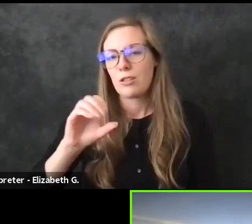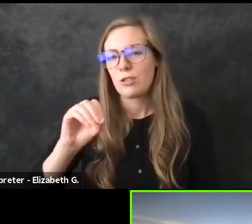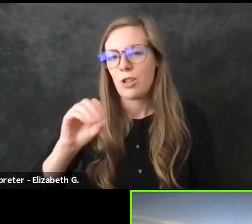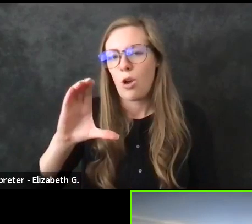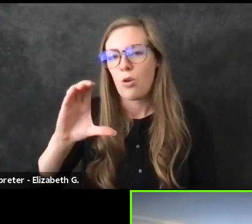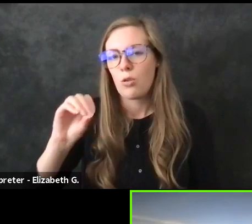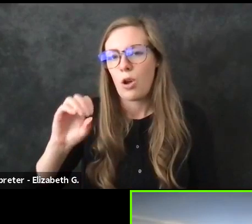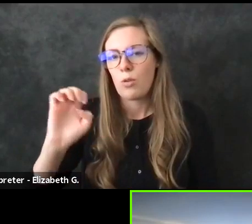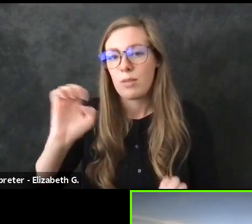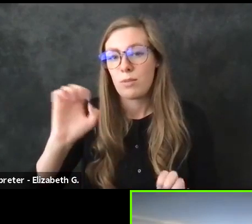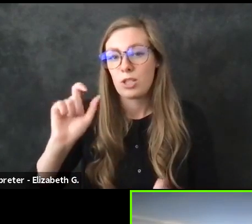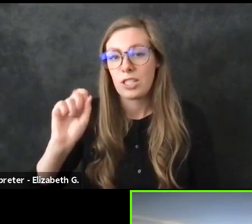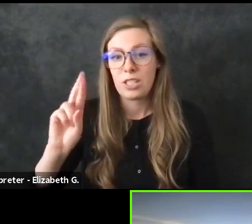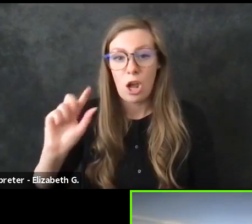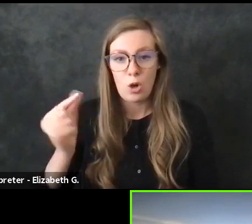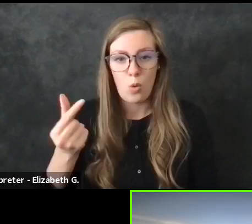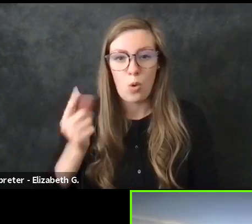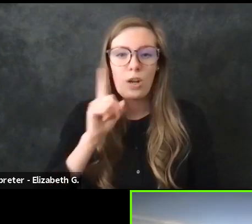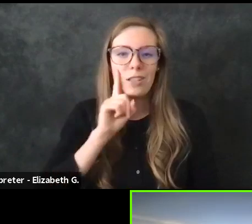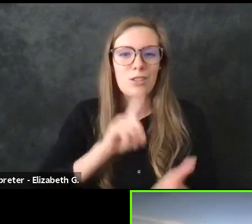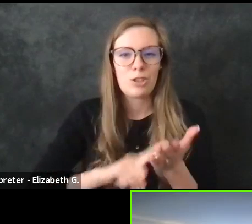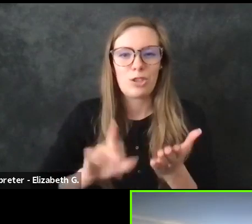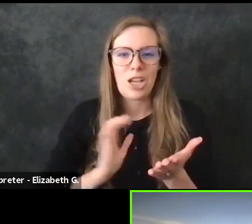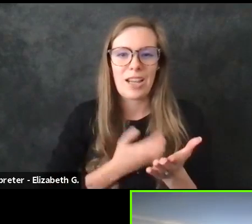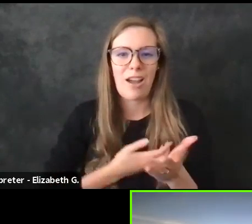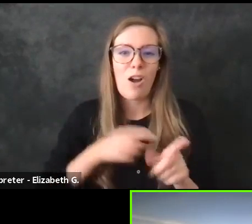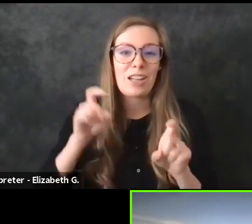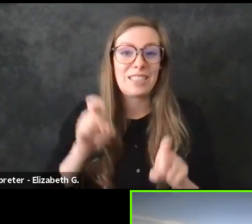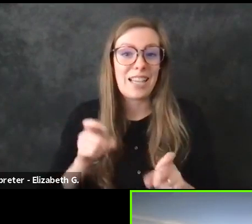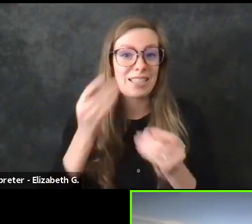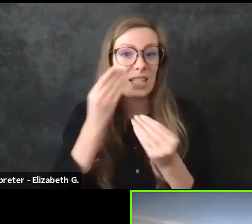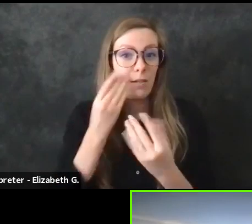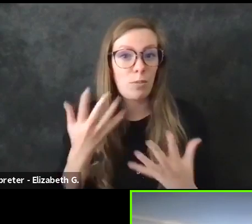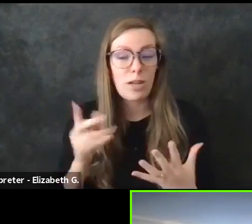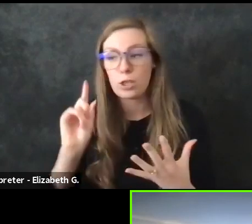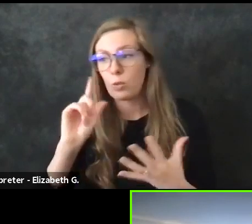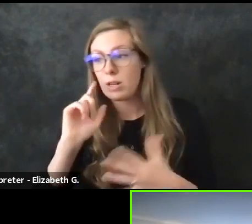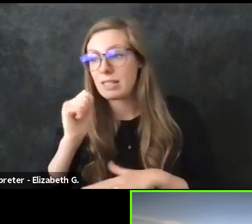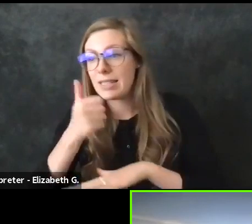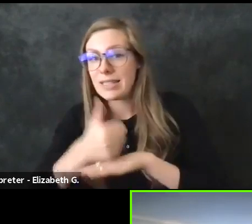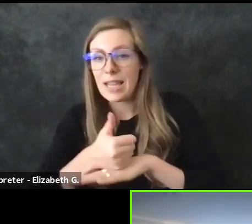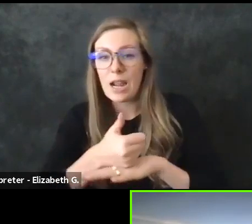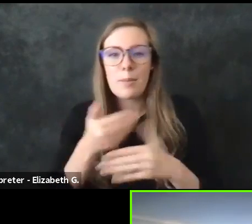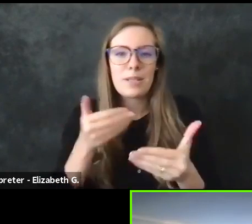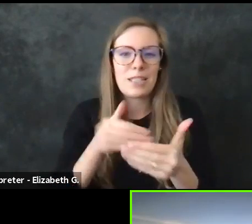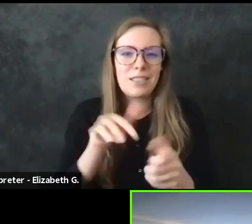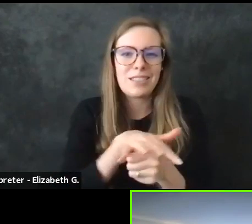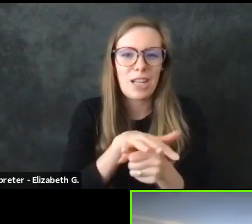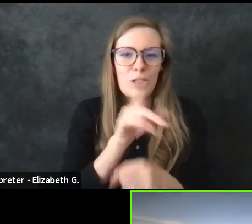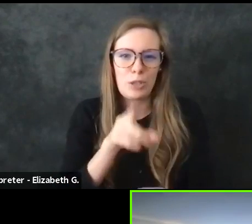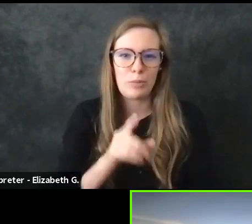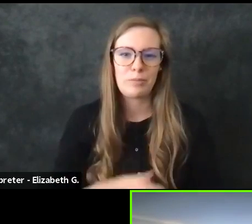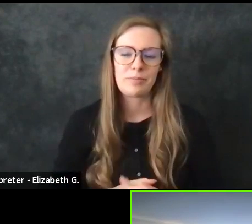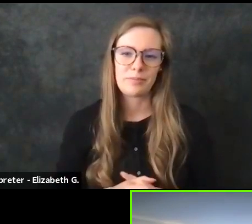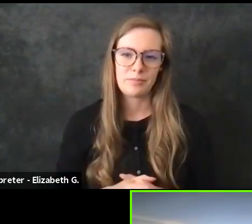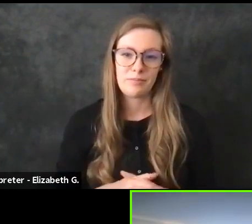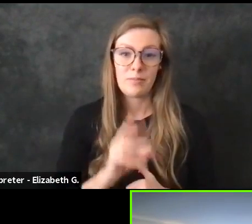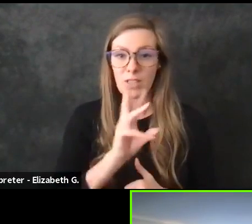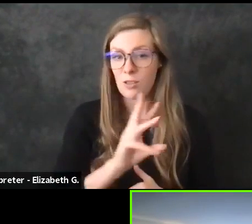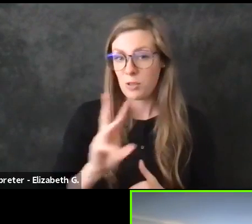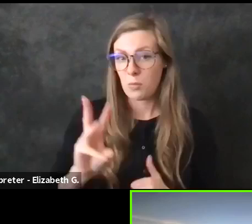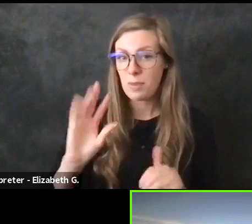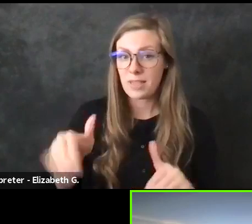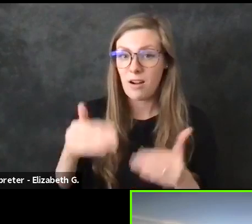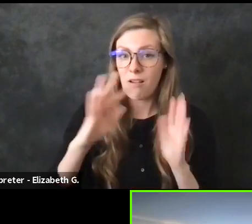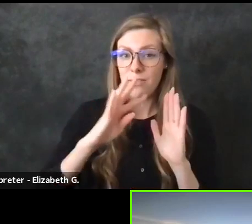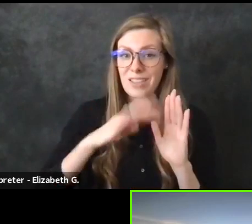socoemergency.org/test for more information on testing, including pop-up testing sites that are in your area. The webpage offers a calendar